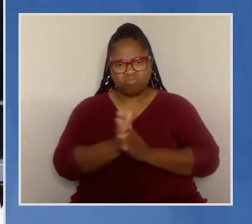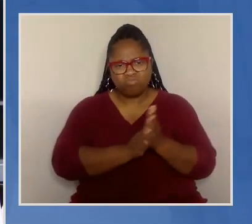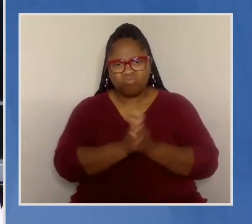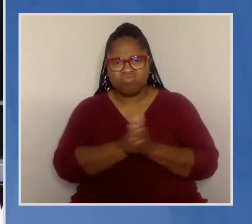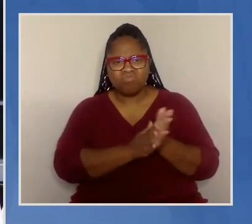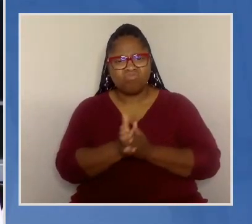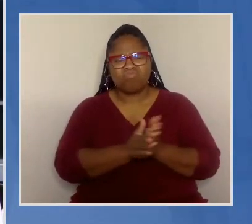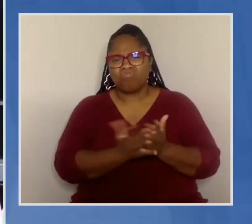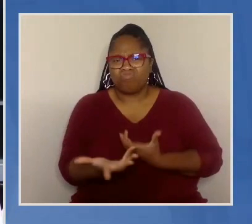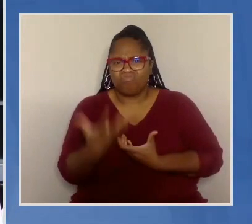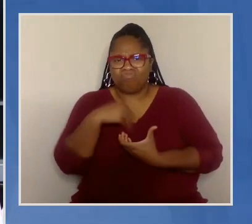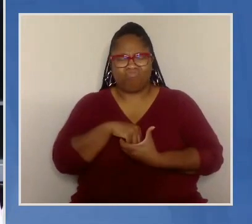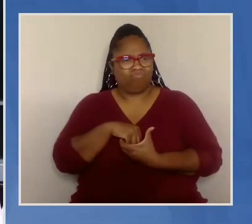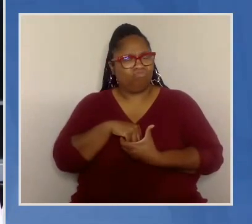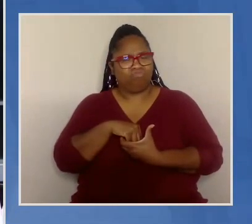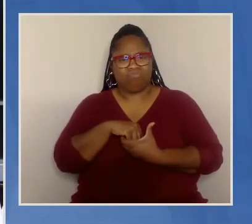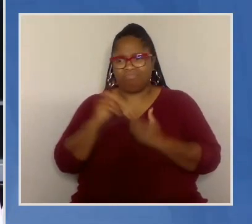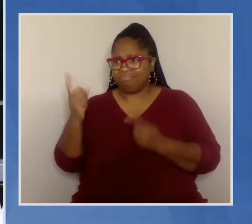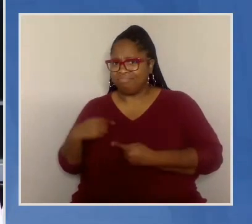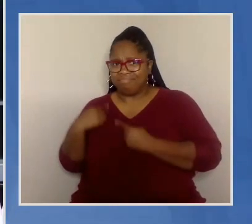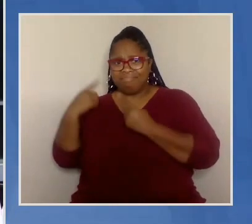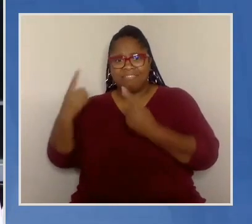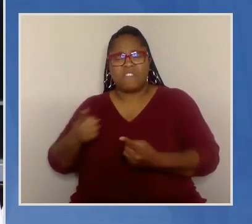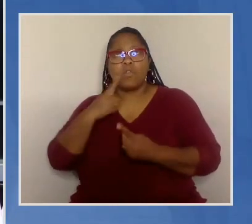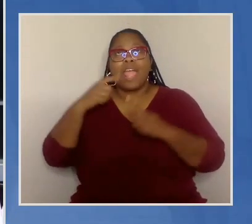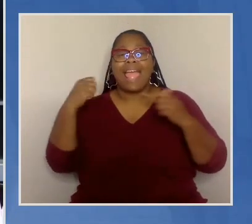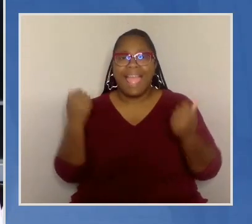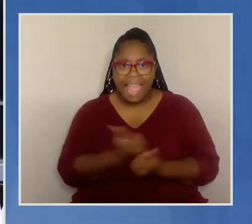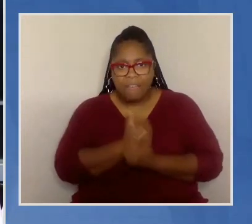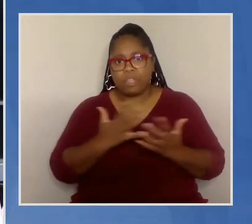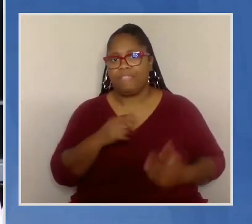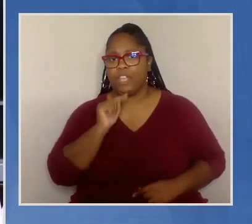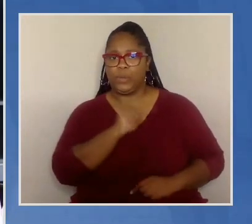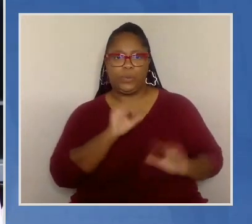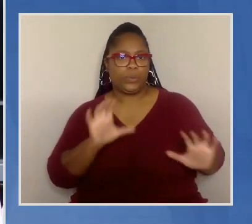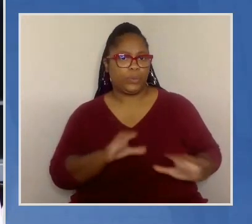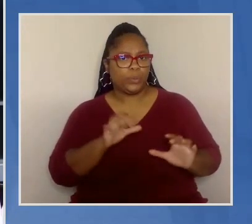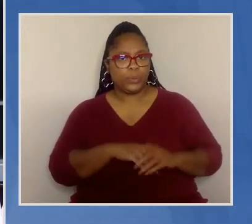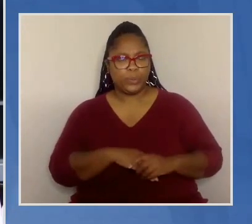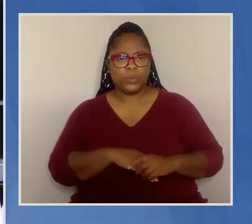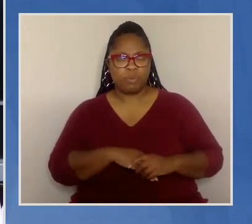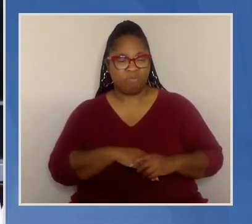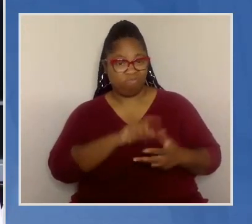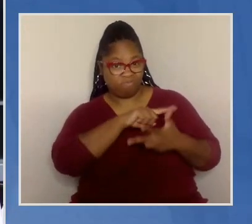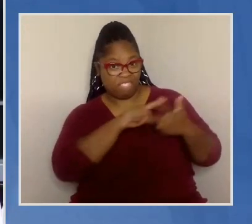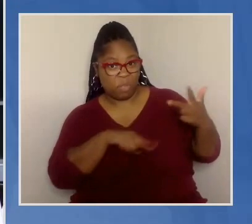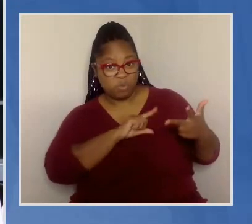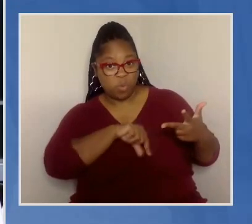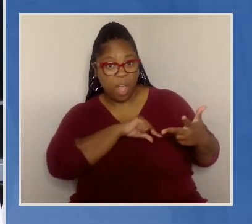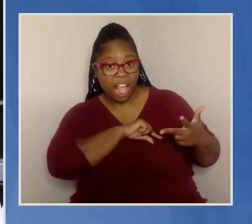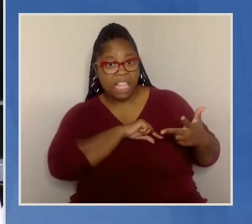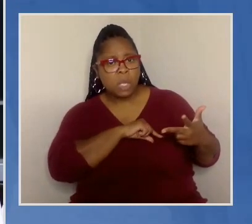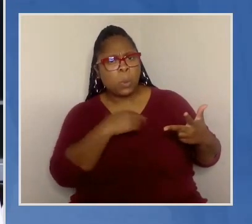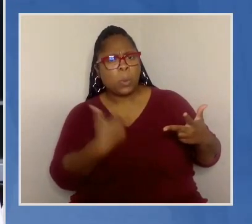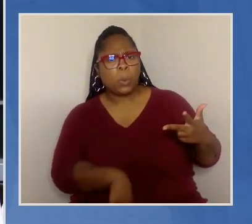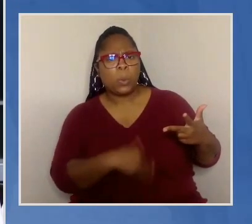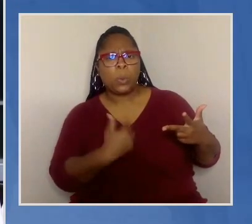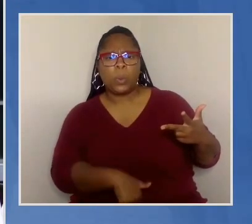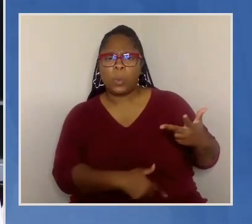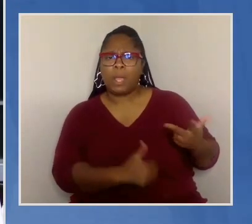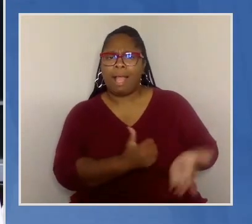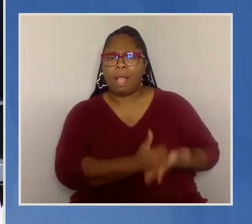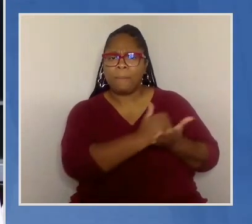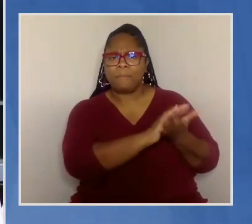passion that you bring to absolutely everything you do. And these qualities are what make you such